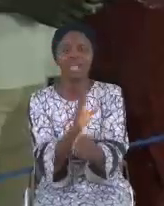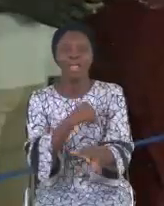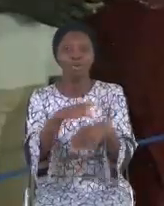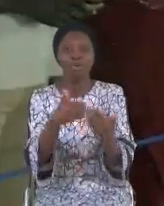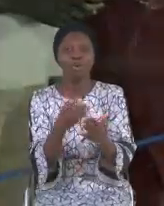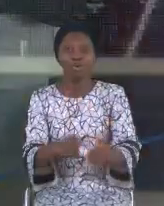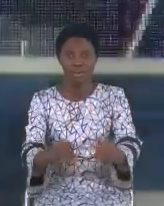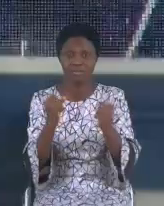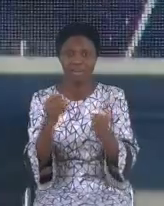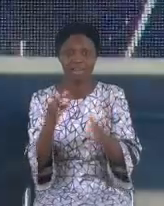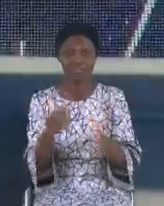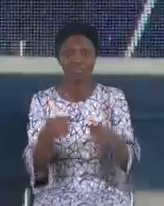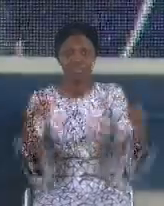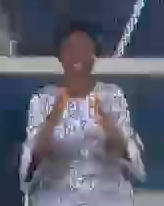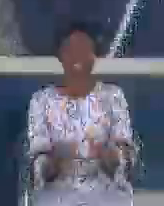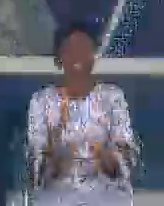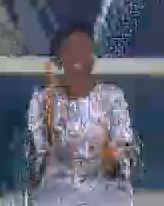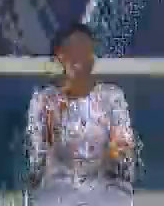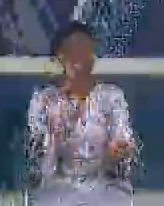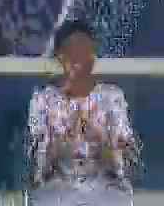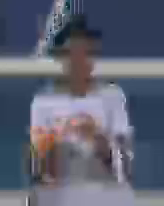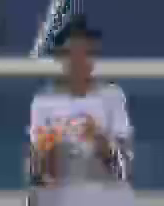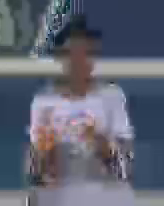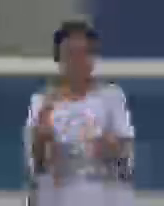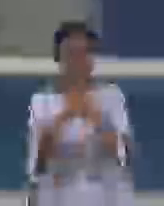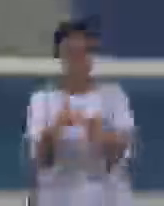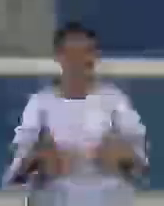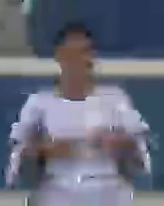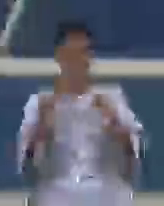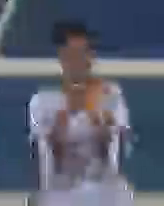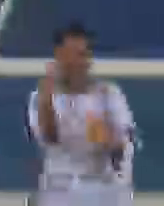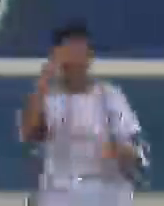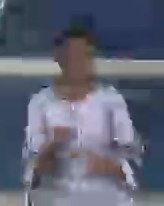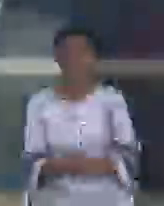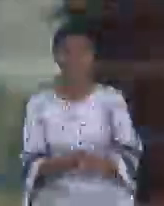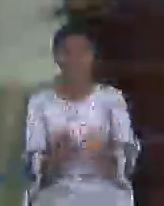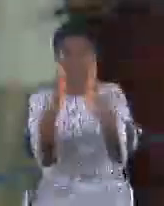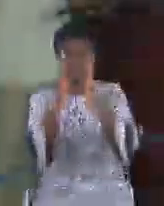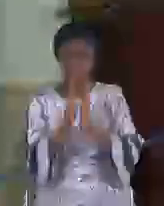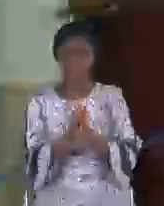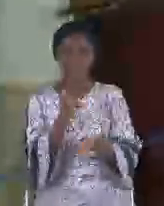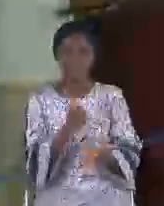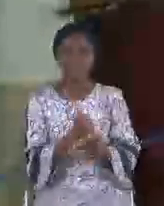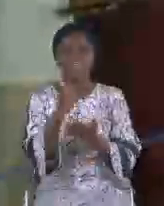of the enemy will be destroyed in your life in Jesus' name.